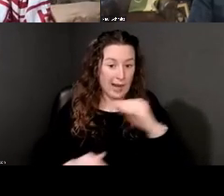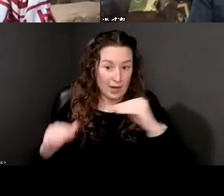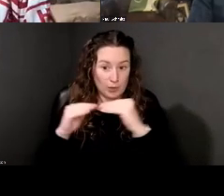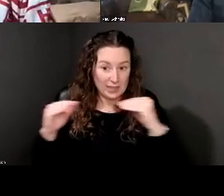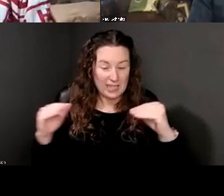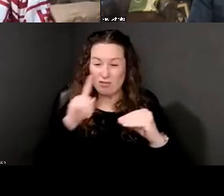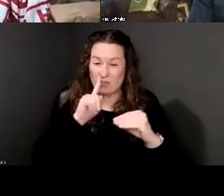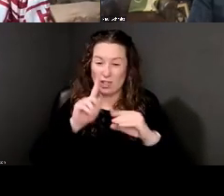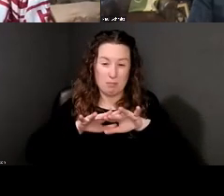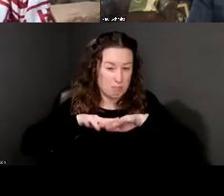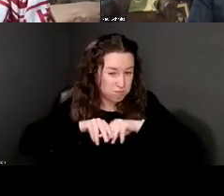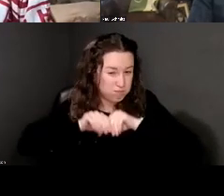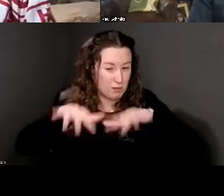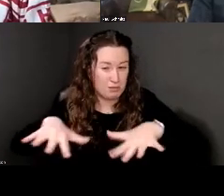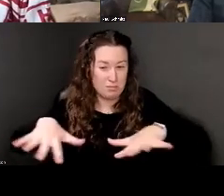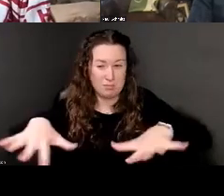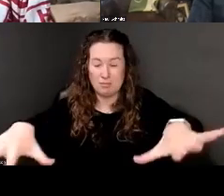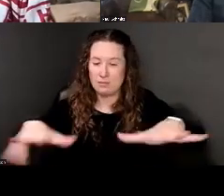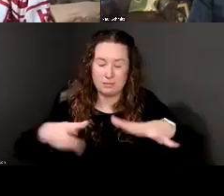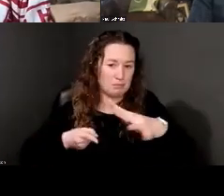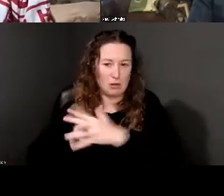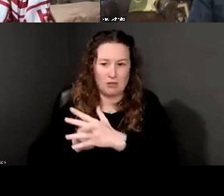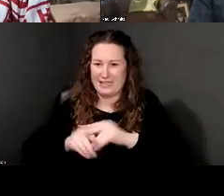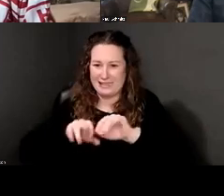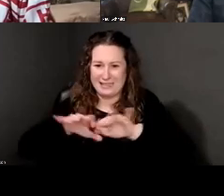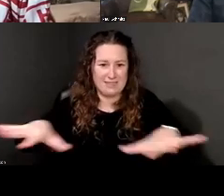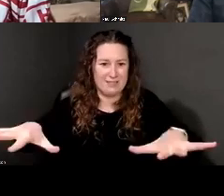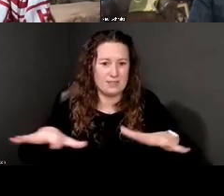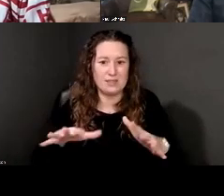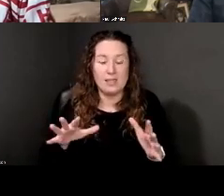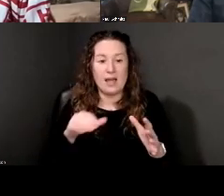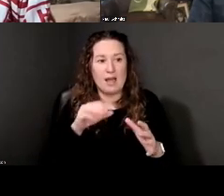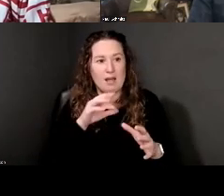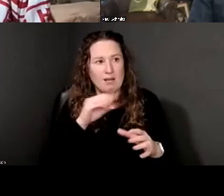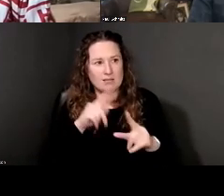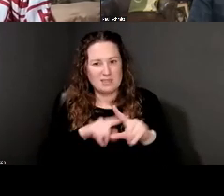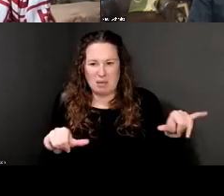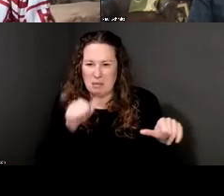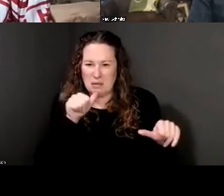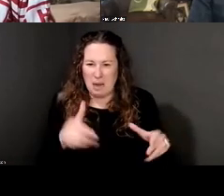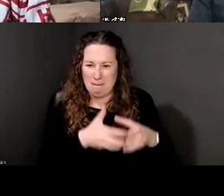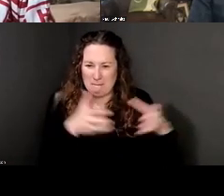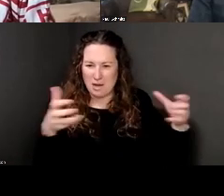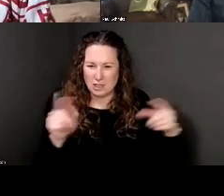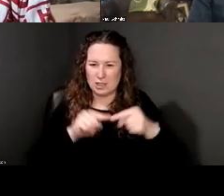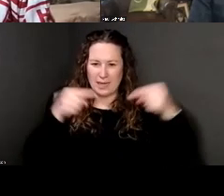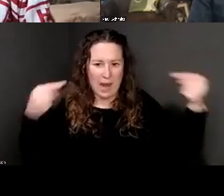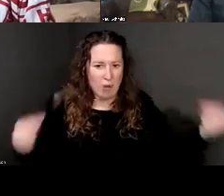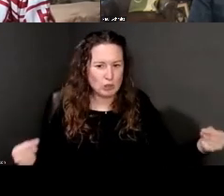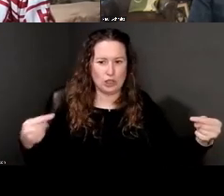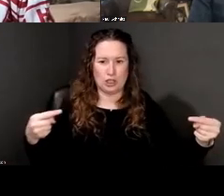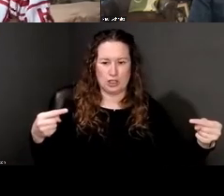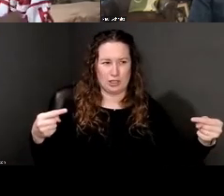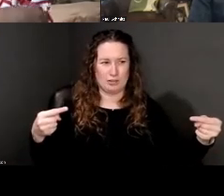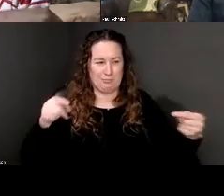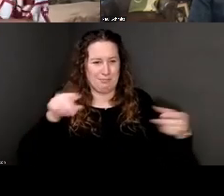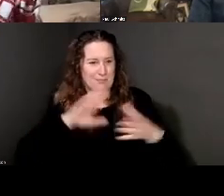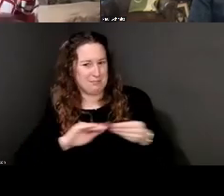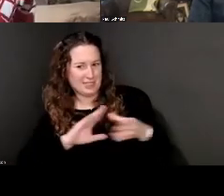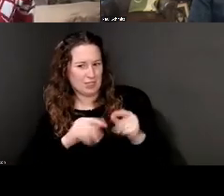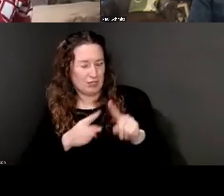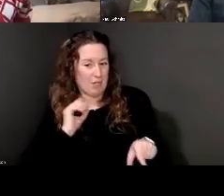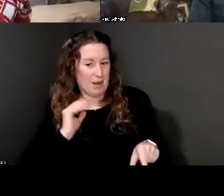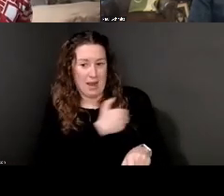impacted people. And again, there's been not very much countervailing messaging from, our